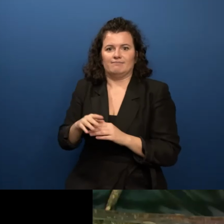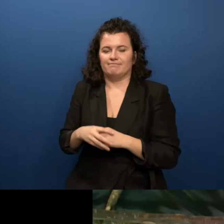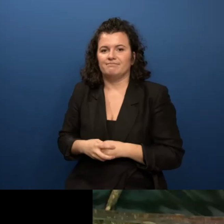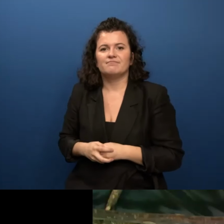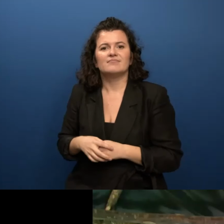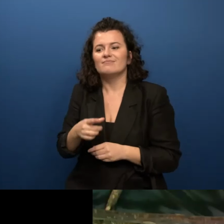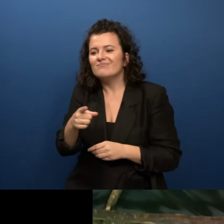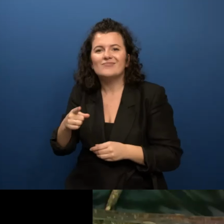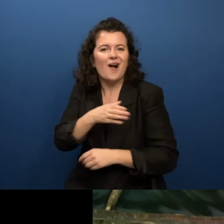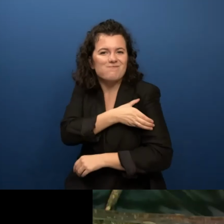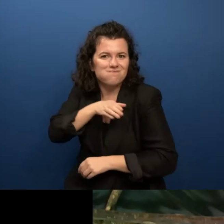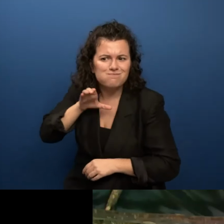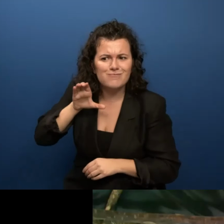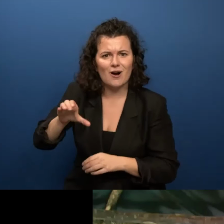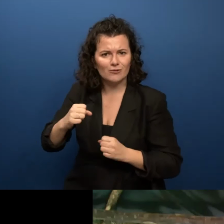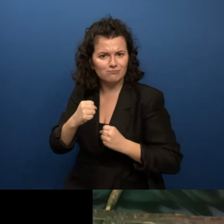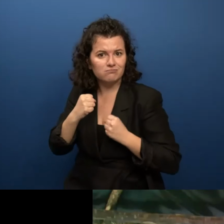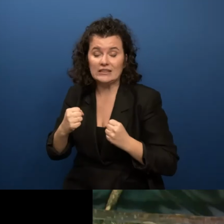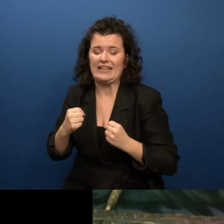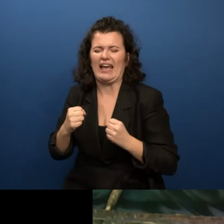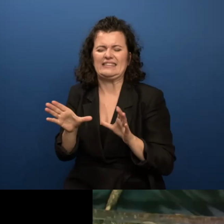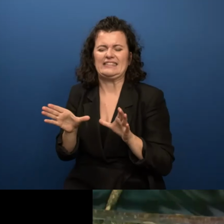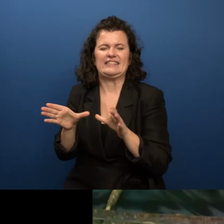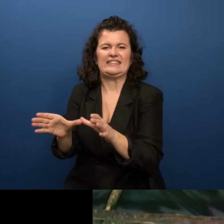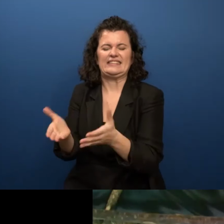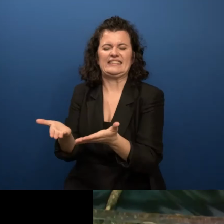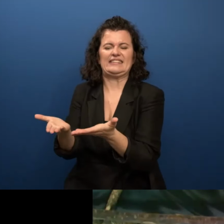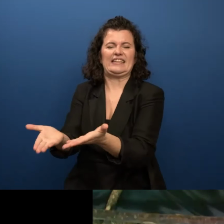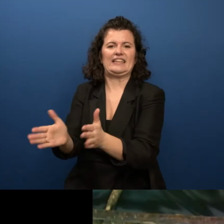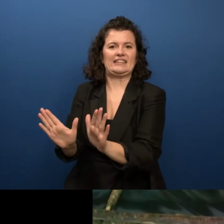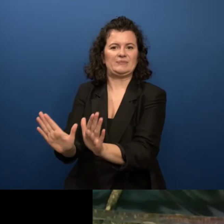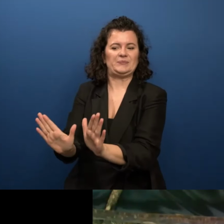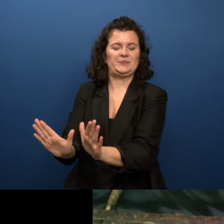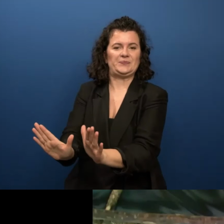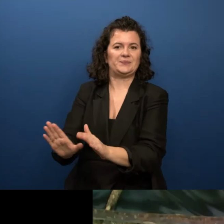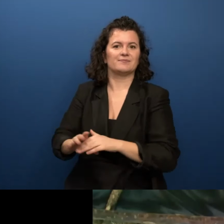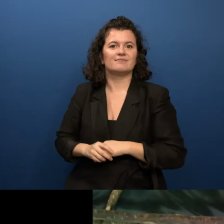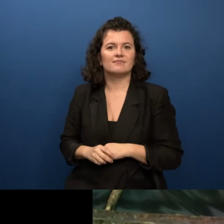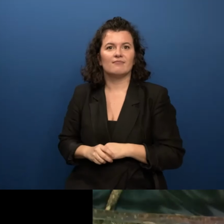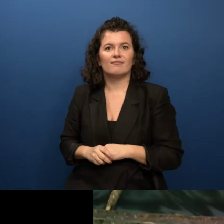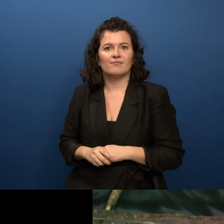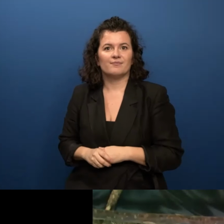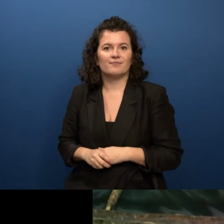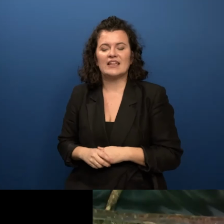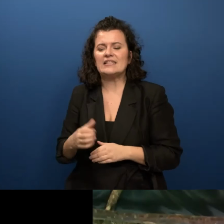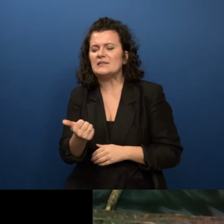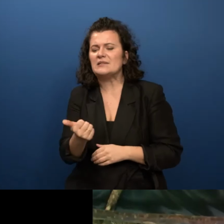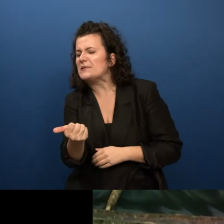they are not educated, they are just there. They are just there, and few of them who are educated,